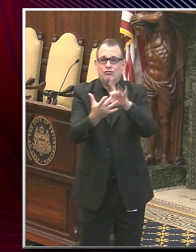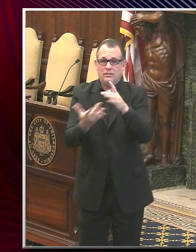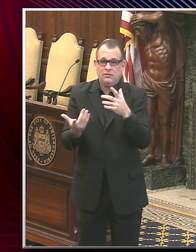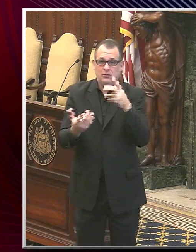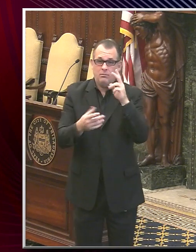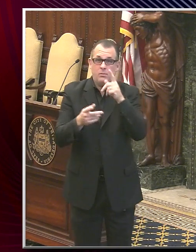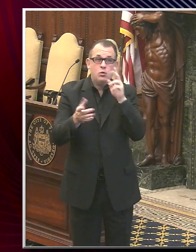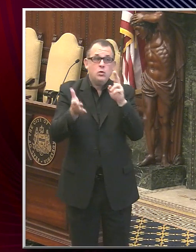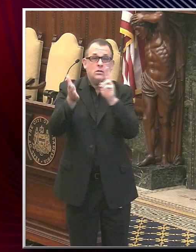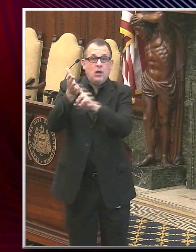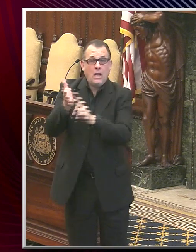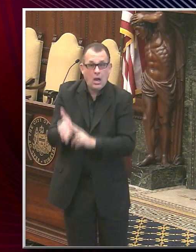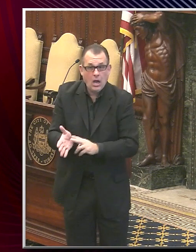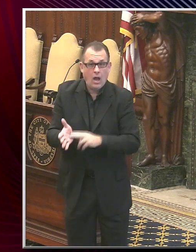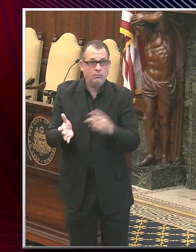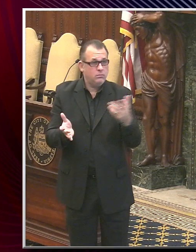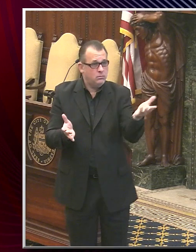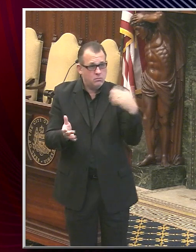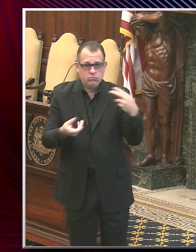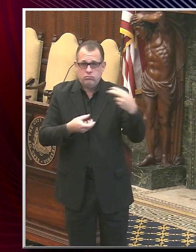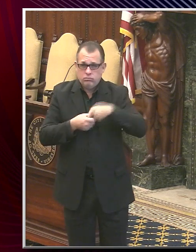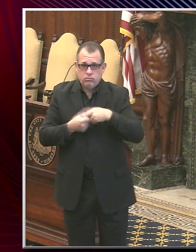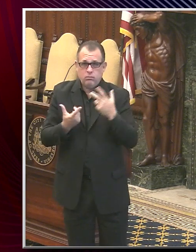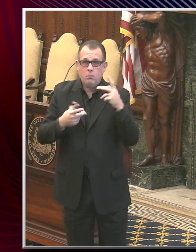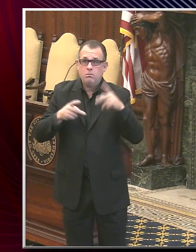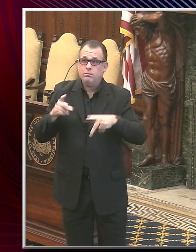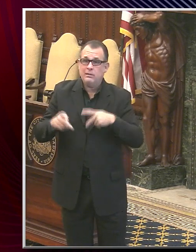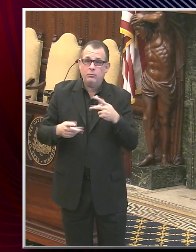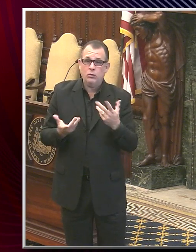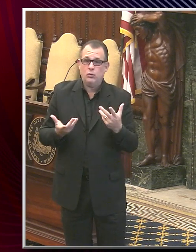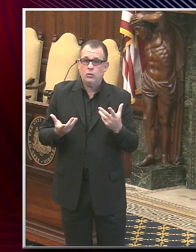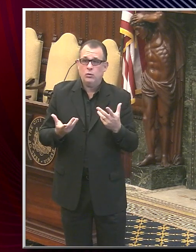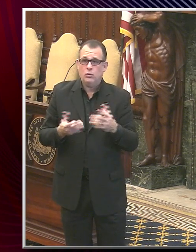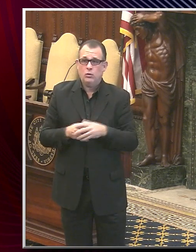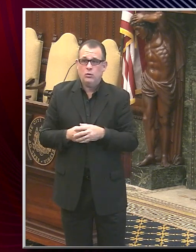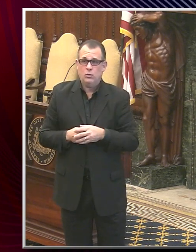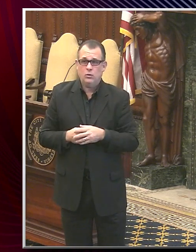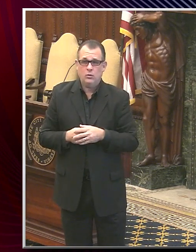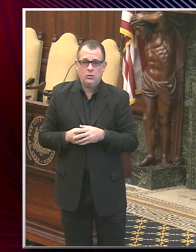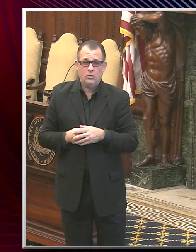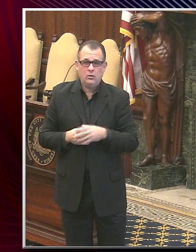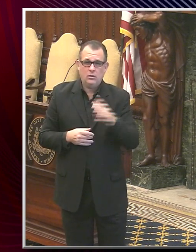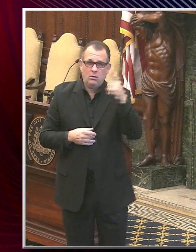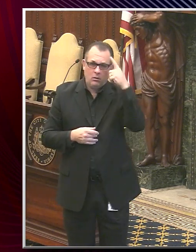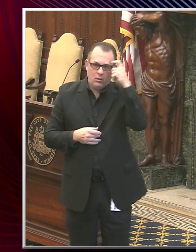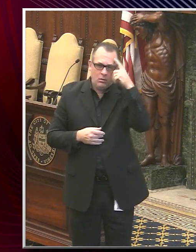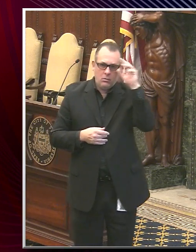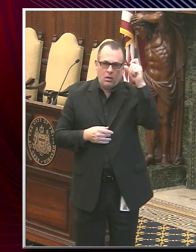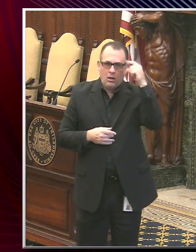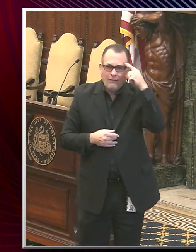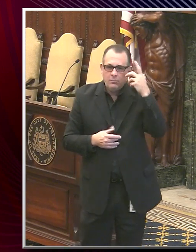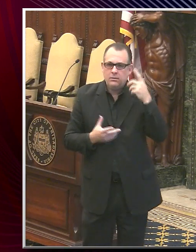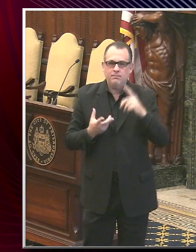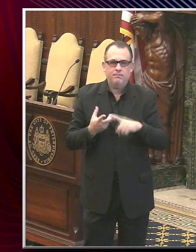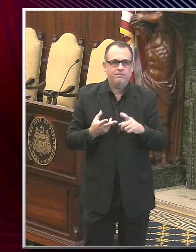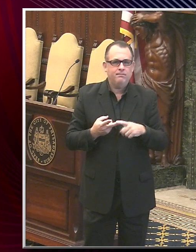things. People are they're skeptical of the government. They don't want